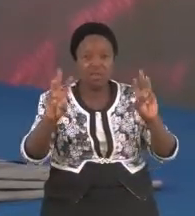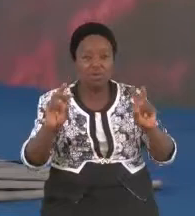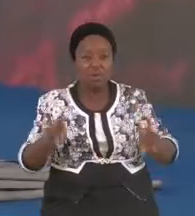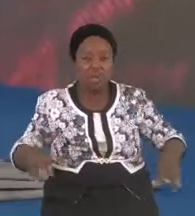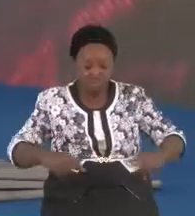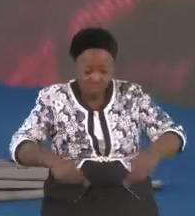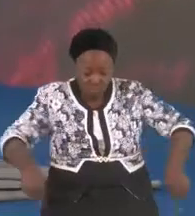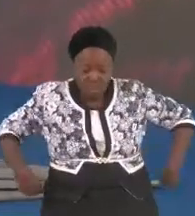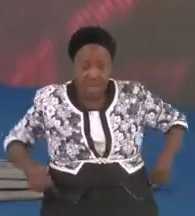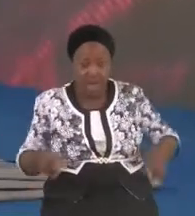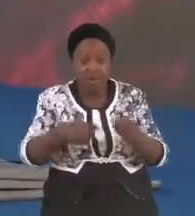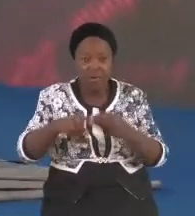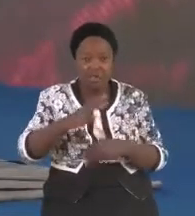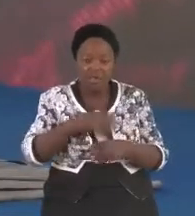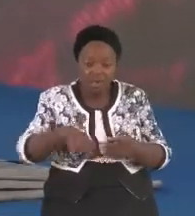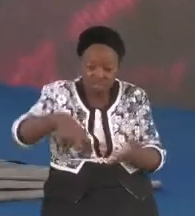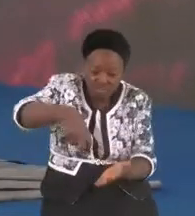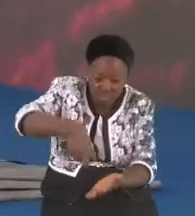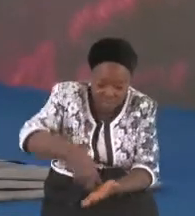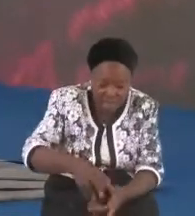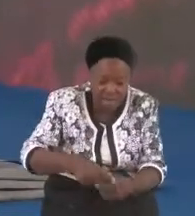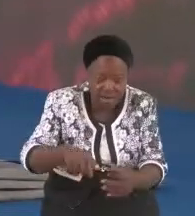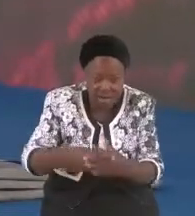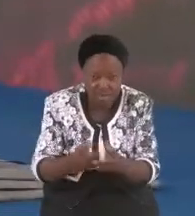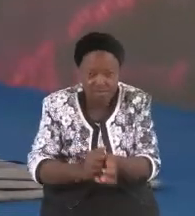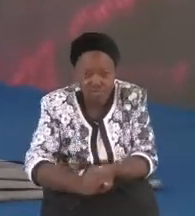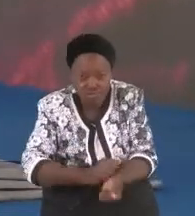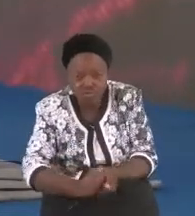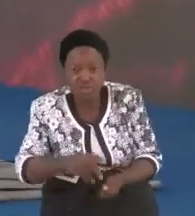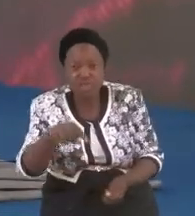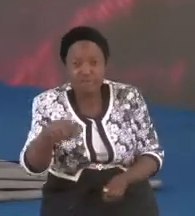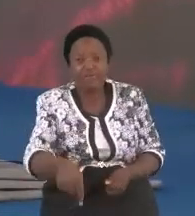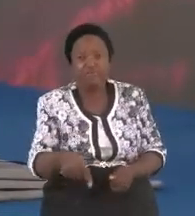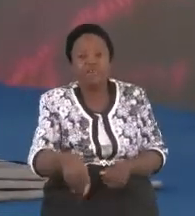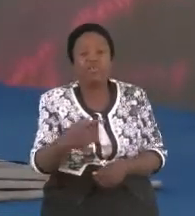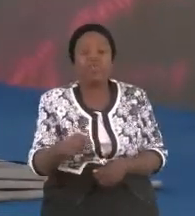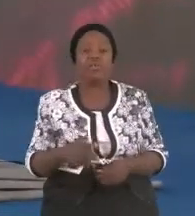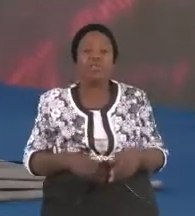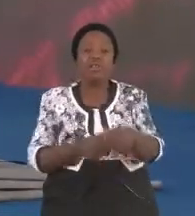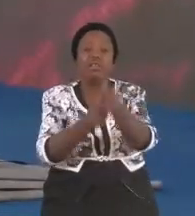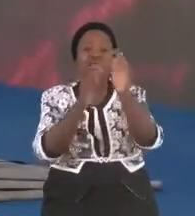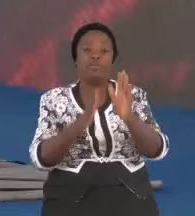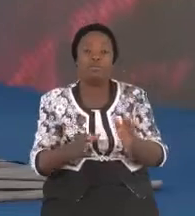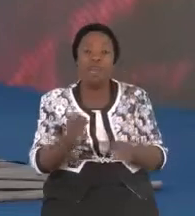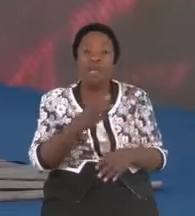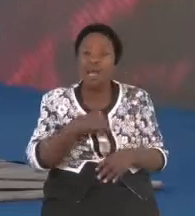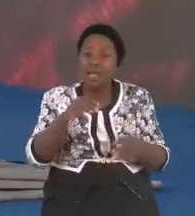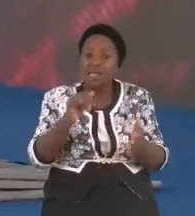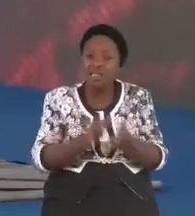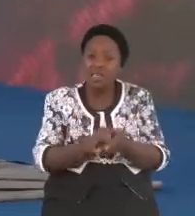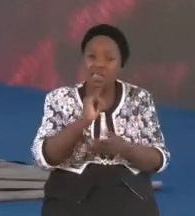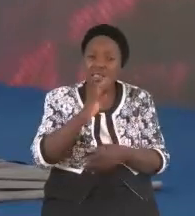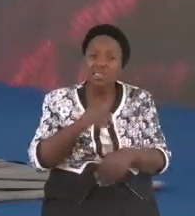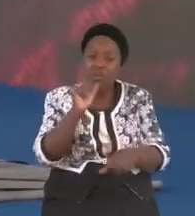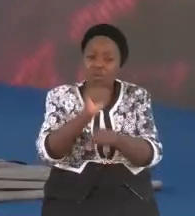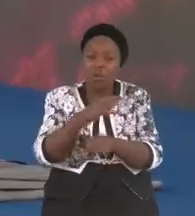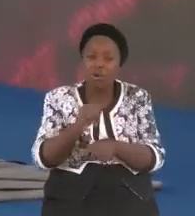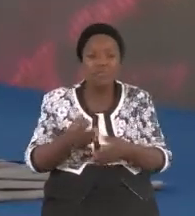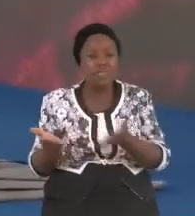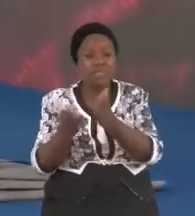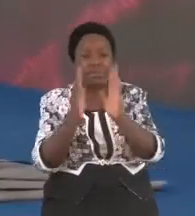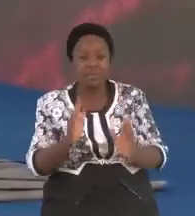down and he began to wash the feet of the disciples. And that's the work of the servant.